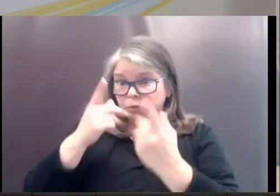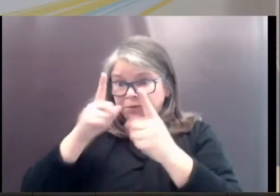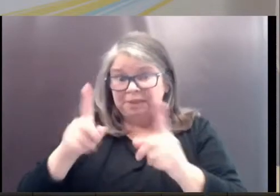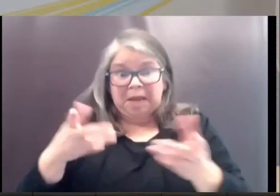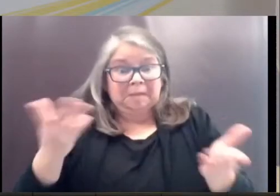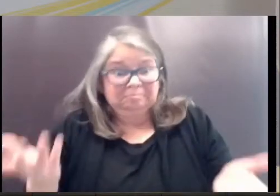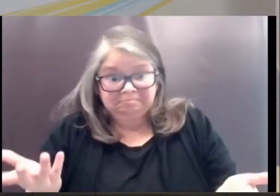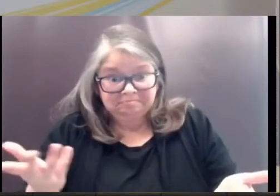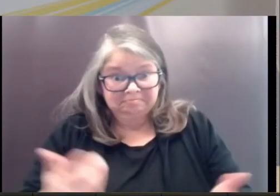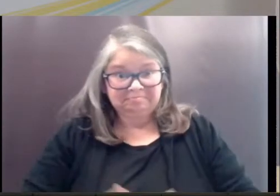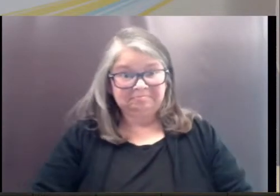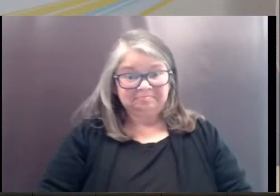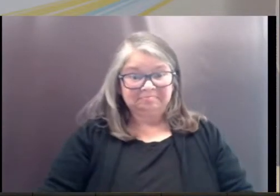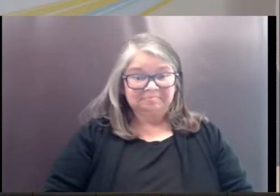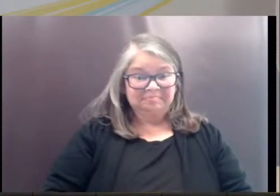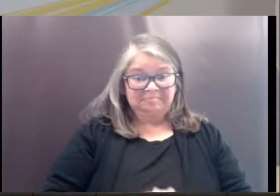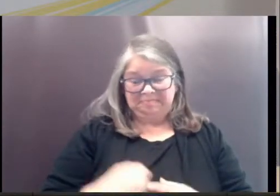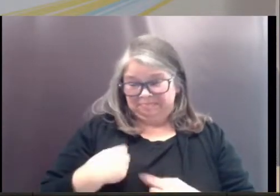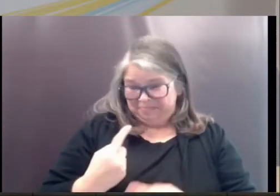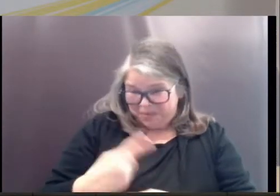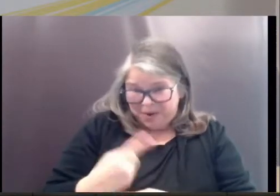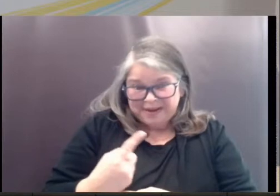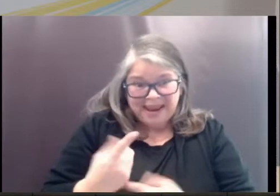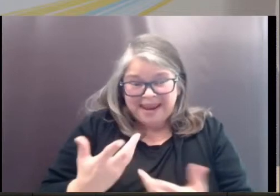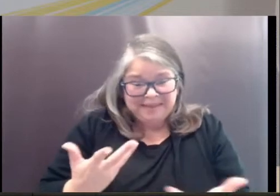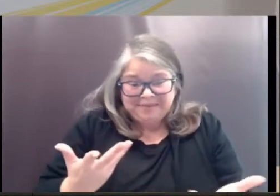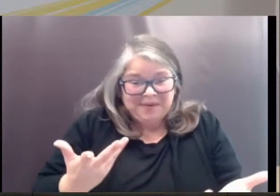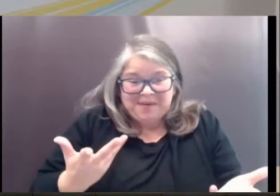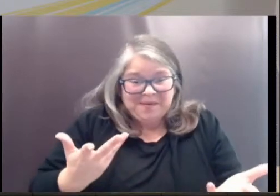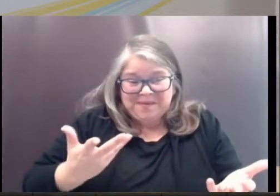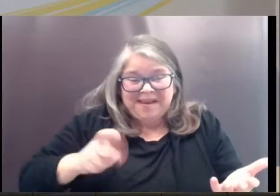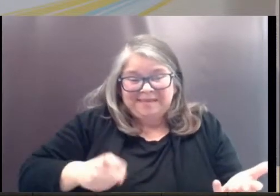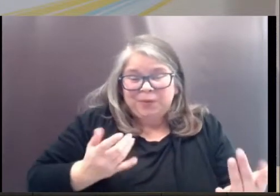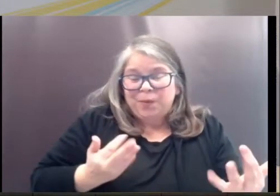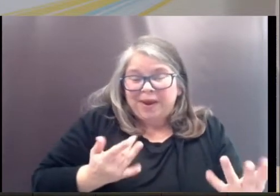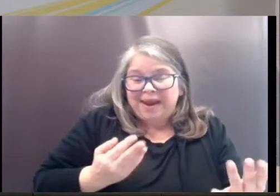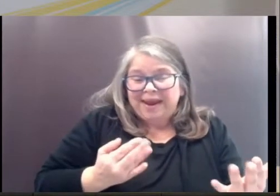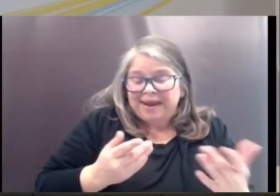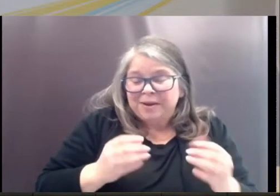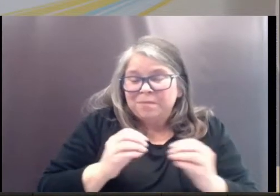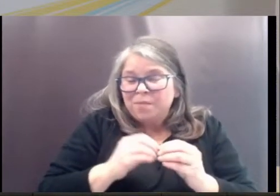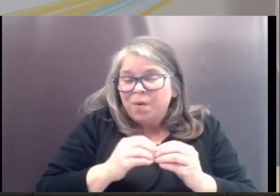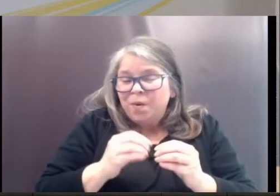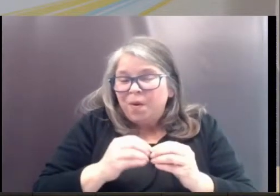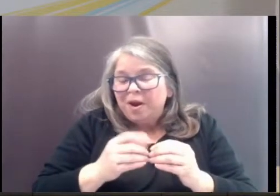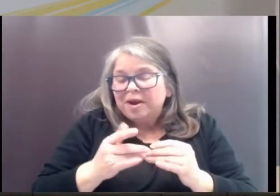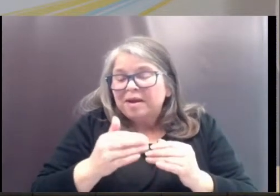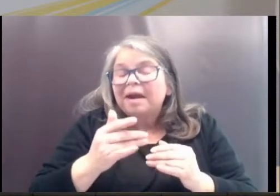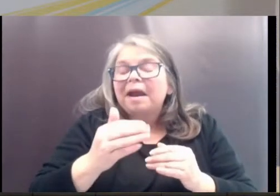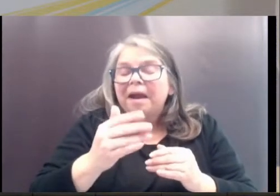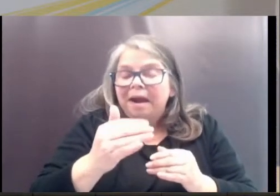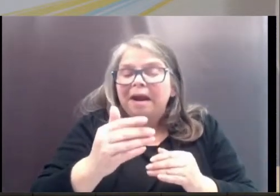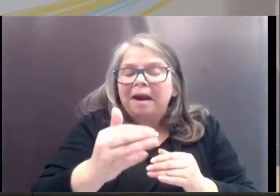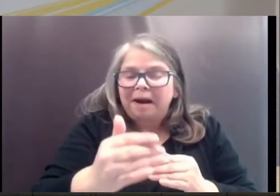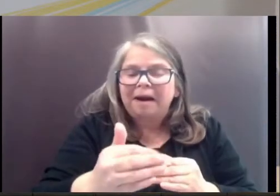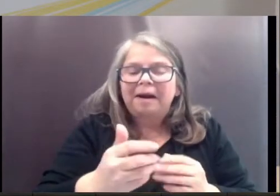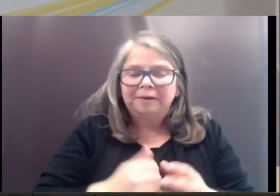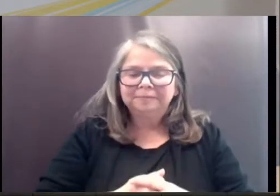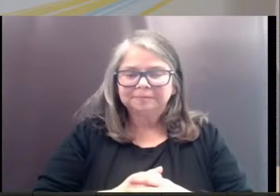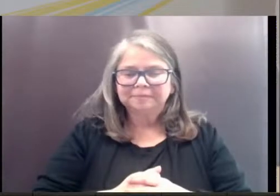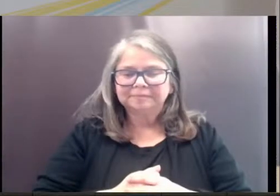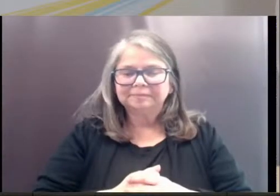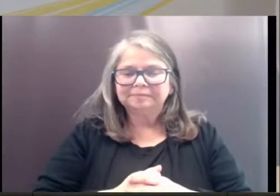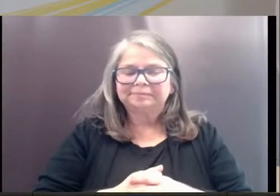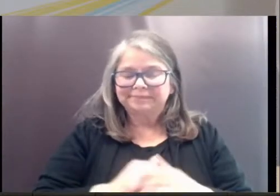think we need to and want to do more over the next few days. What we're looking for,